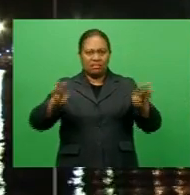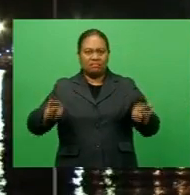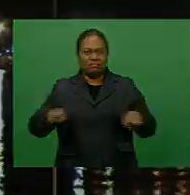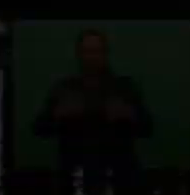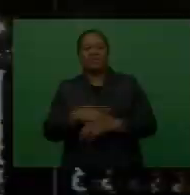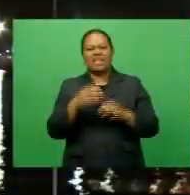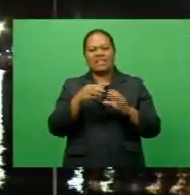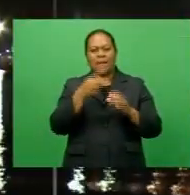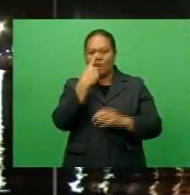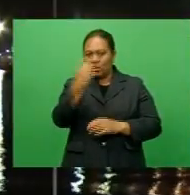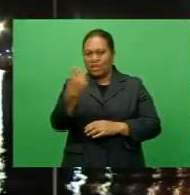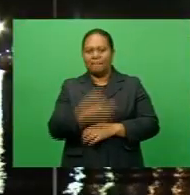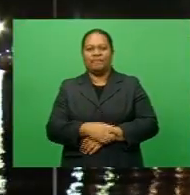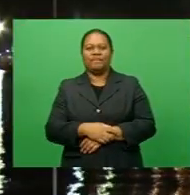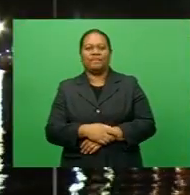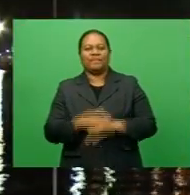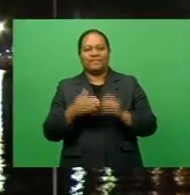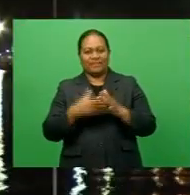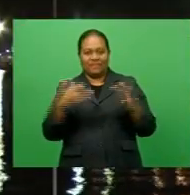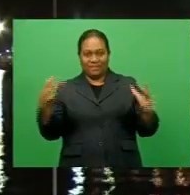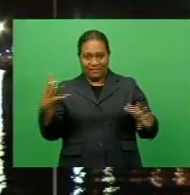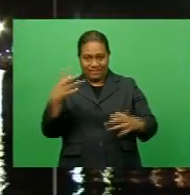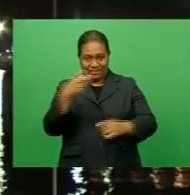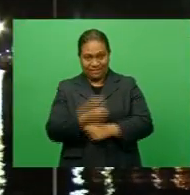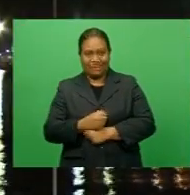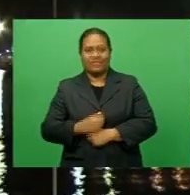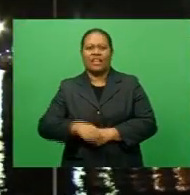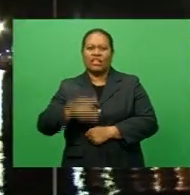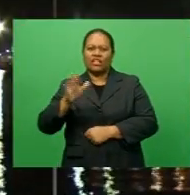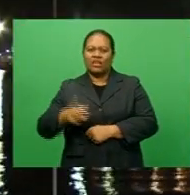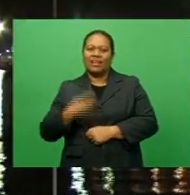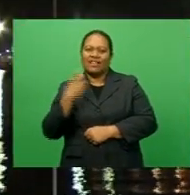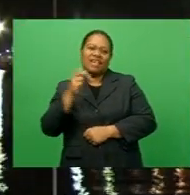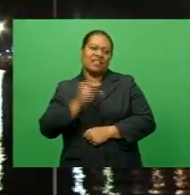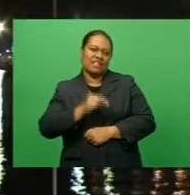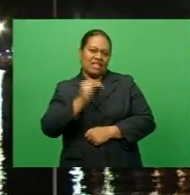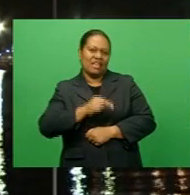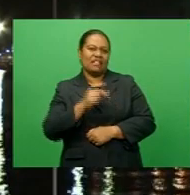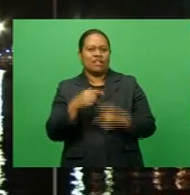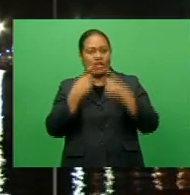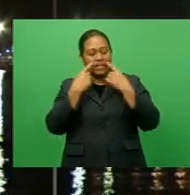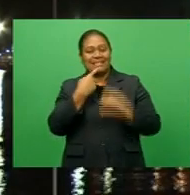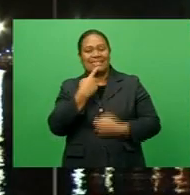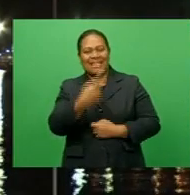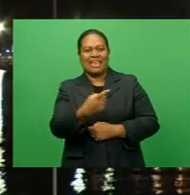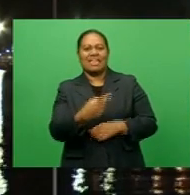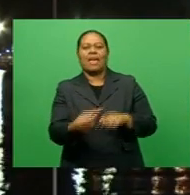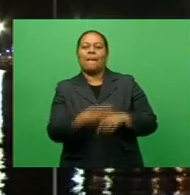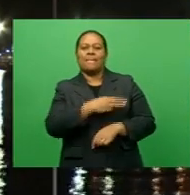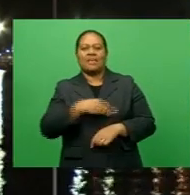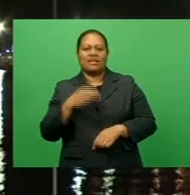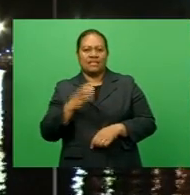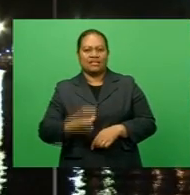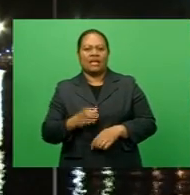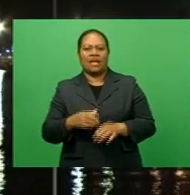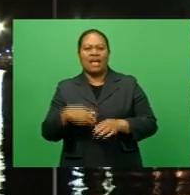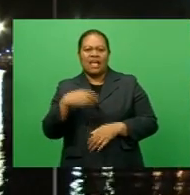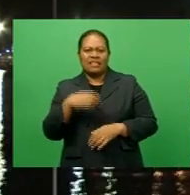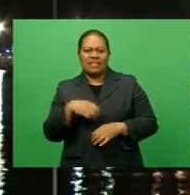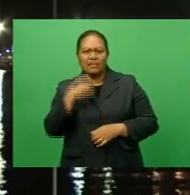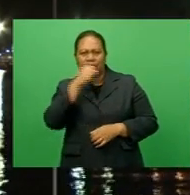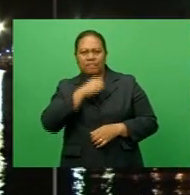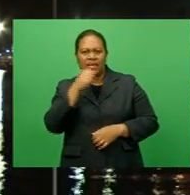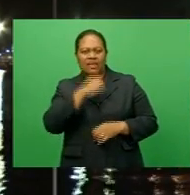matchsticks. Recapping the main stories, childcare needs major revamp, says Minister. Our pig industry facing a